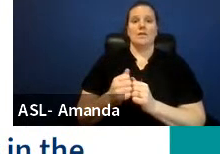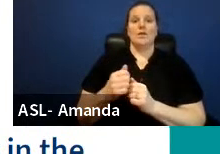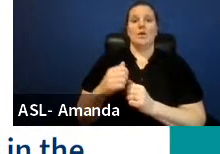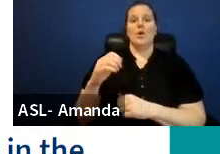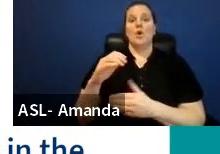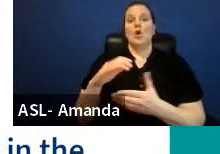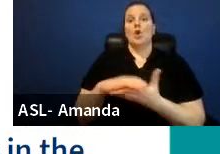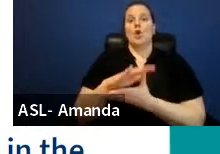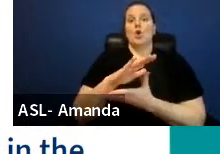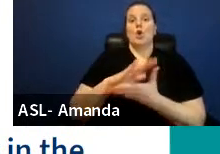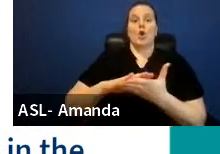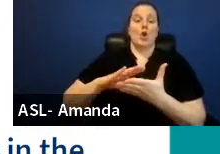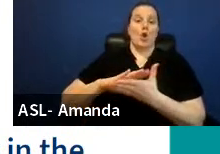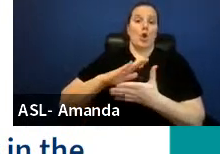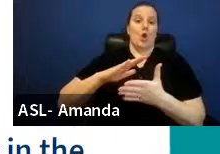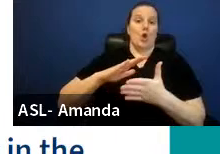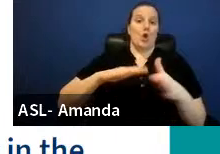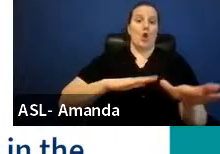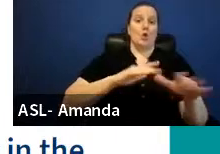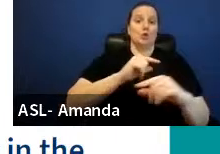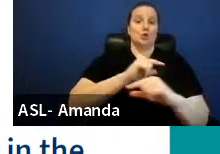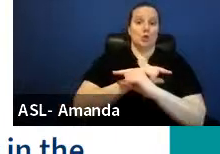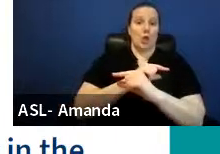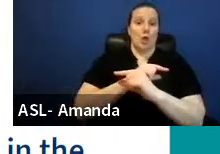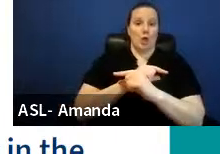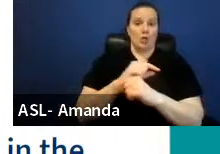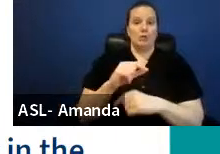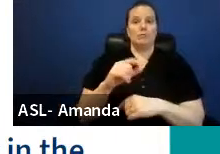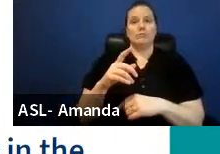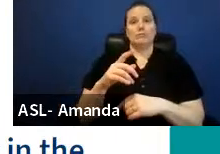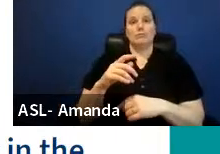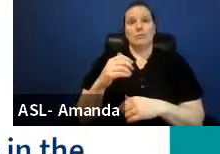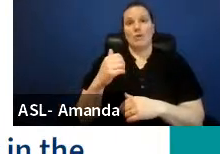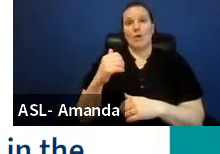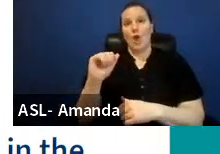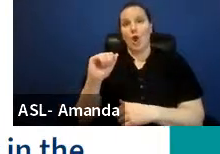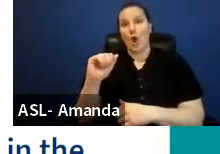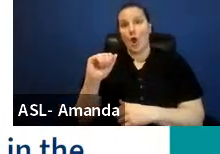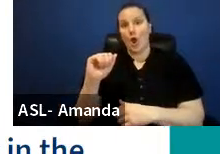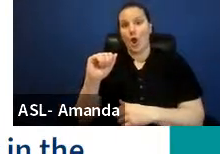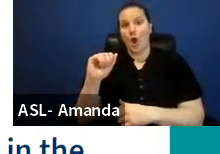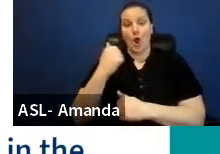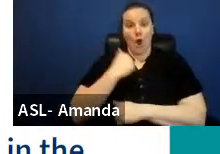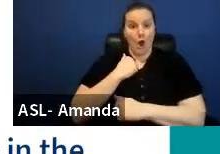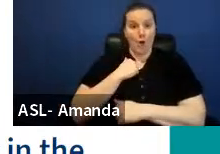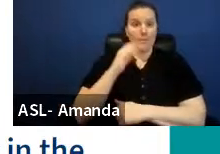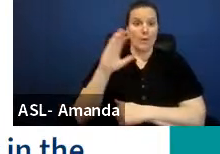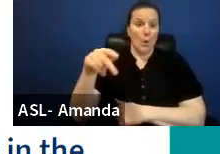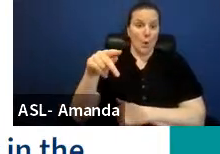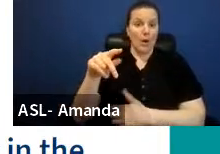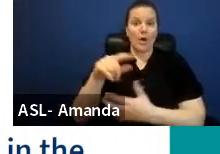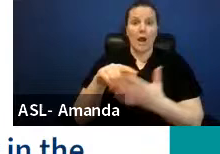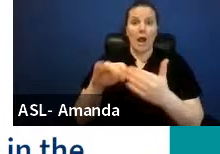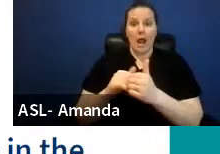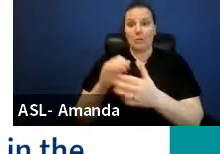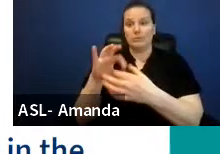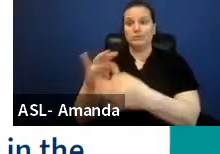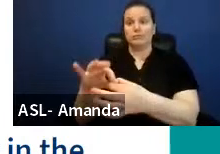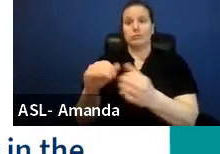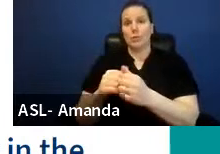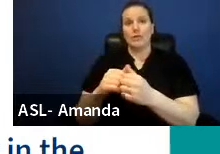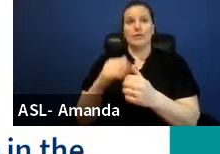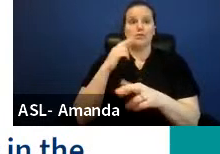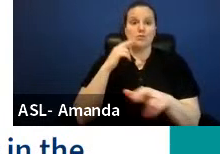and our other fellow partners around and the Army Corps around how we accommodate the river freight and